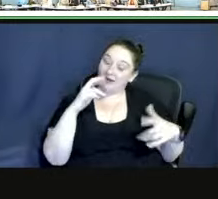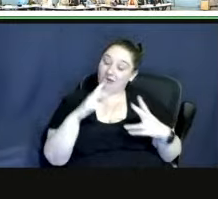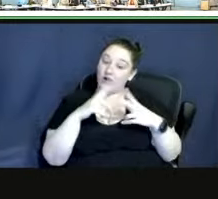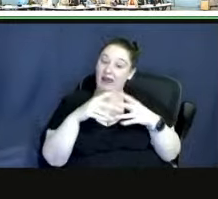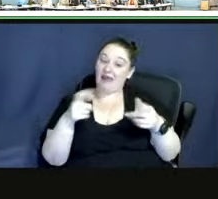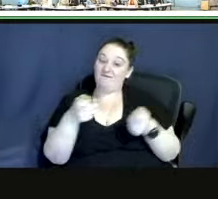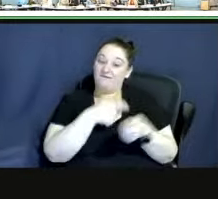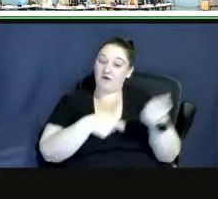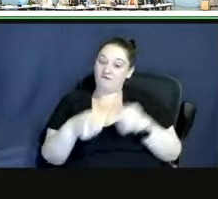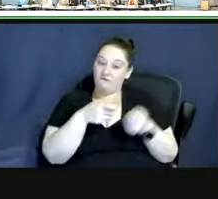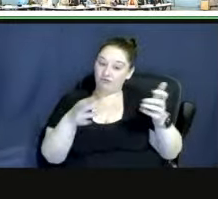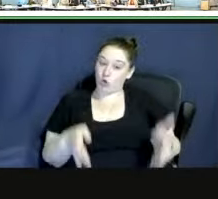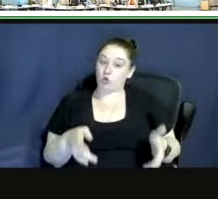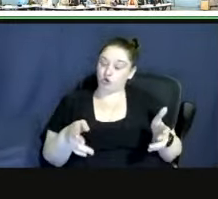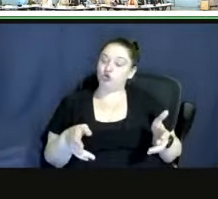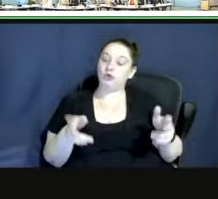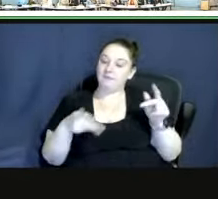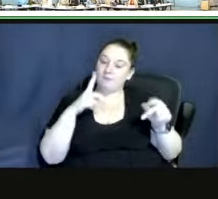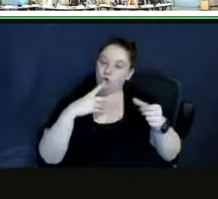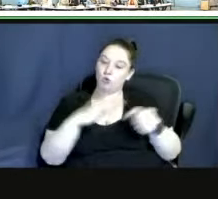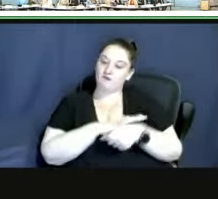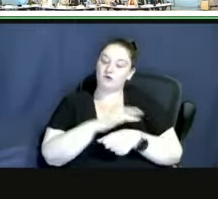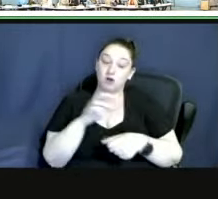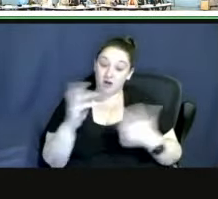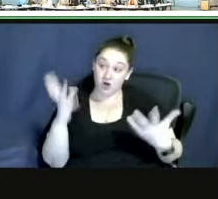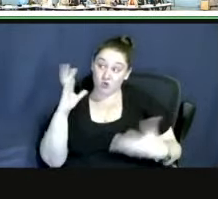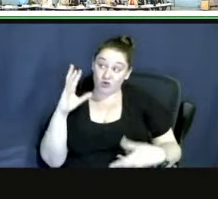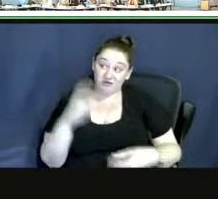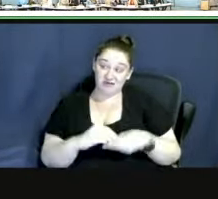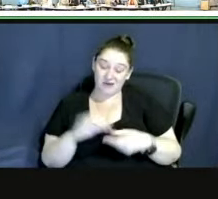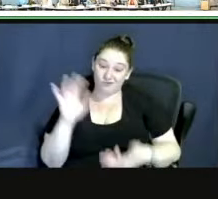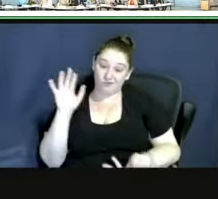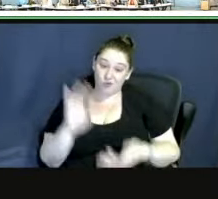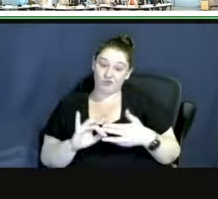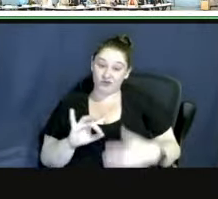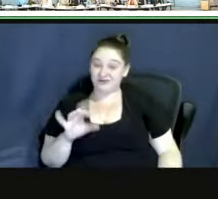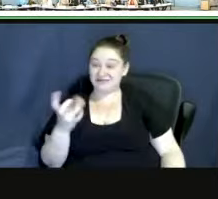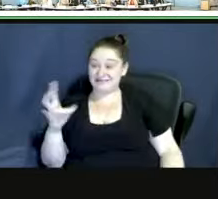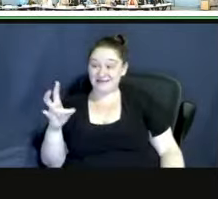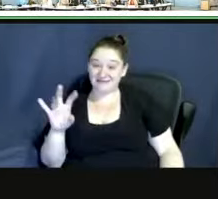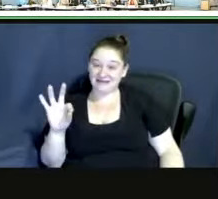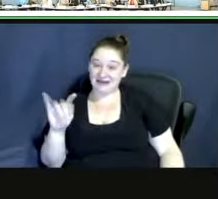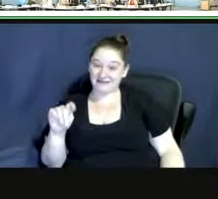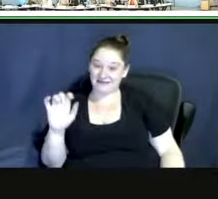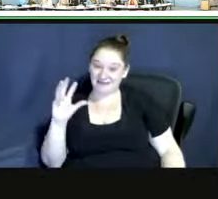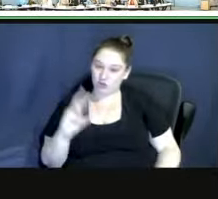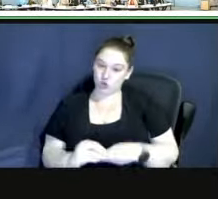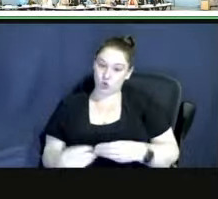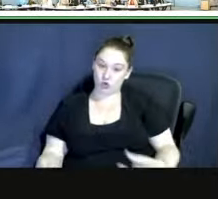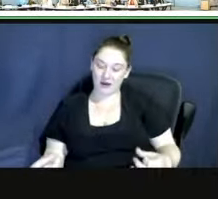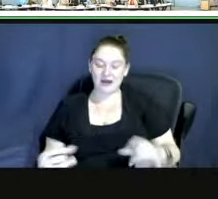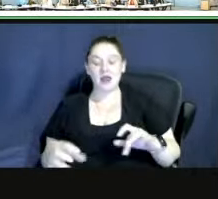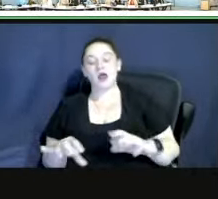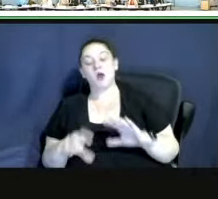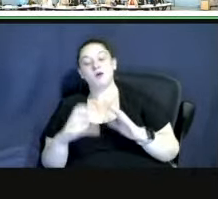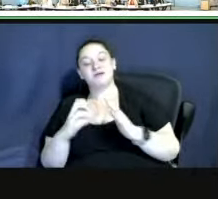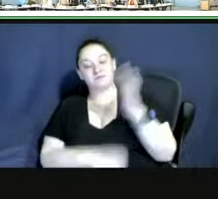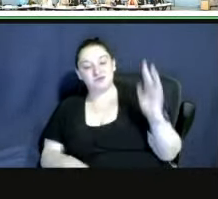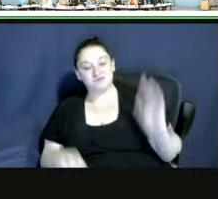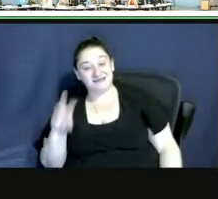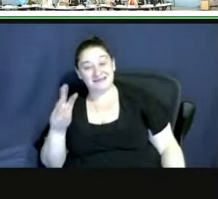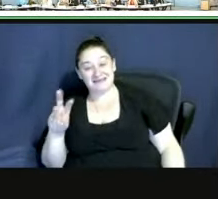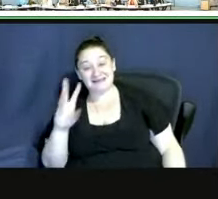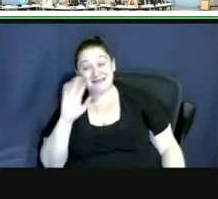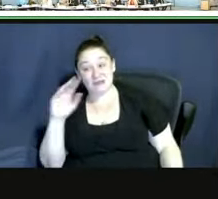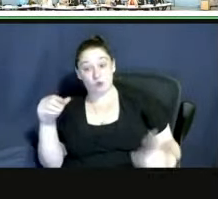floater positions. We're down a total of 17 FTEs total right now, minus the 6 that we're proposing here, that puts us